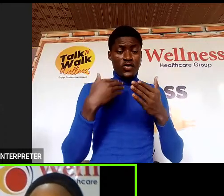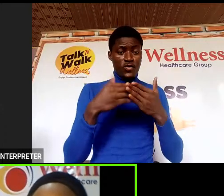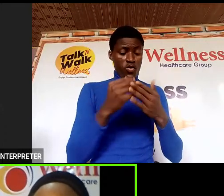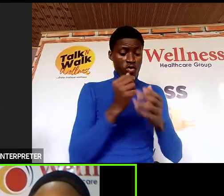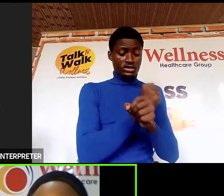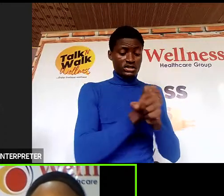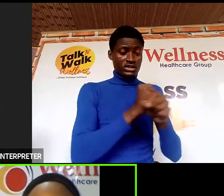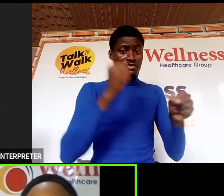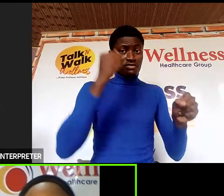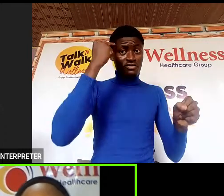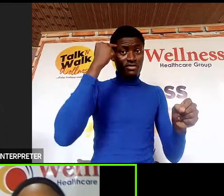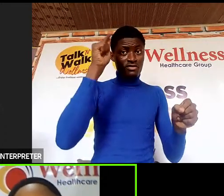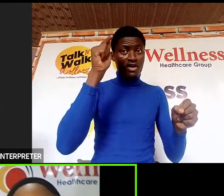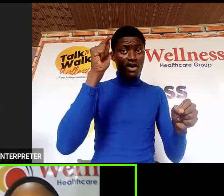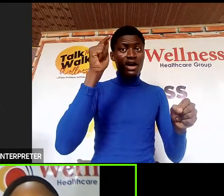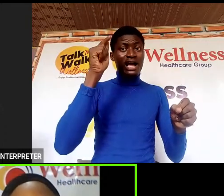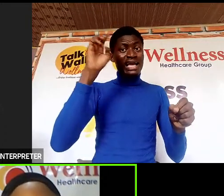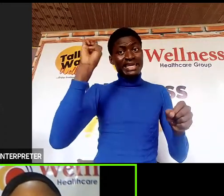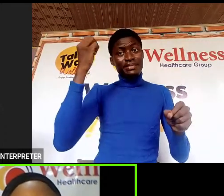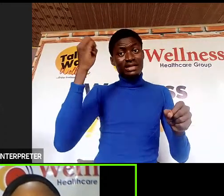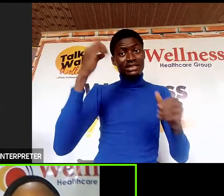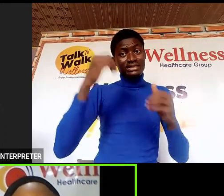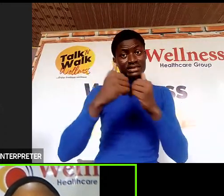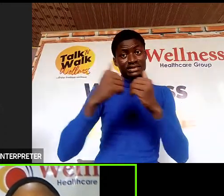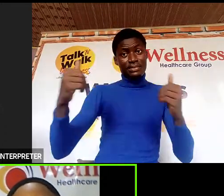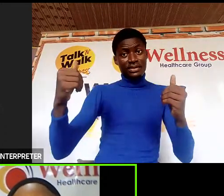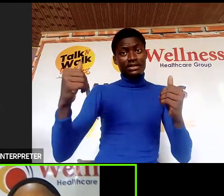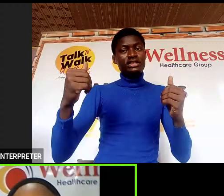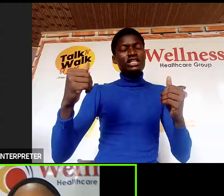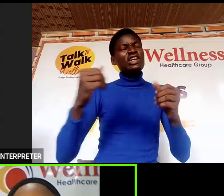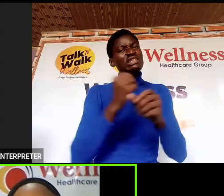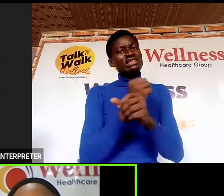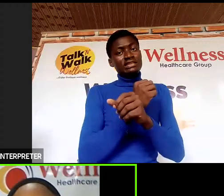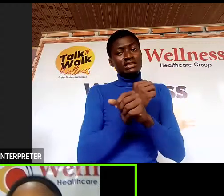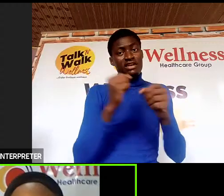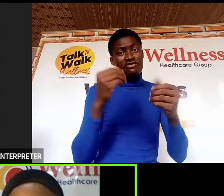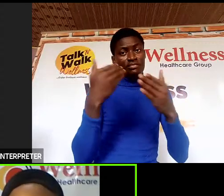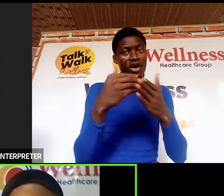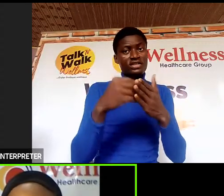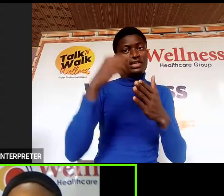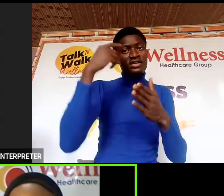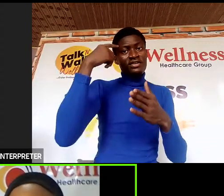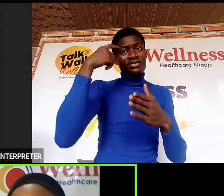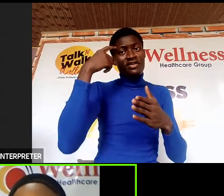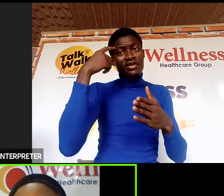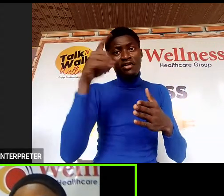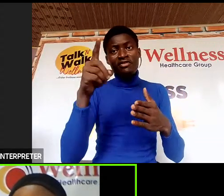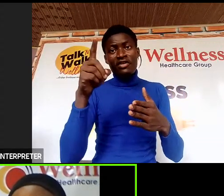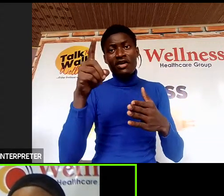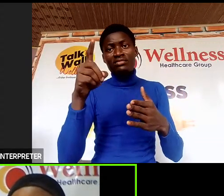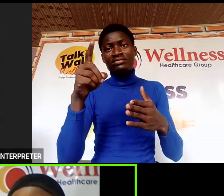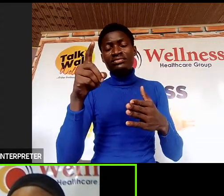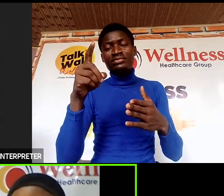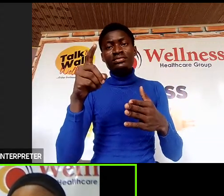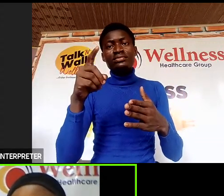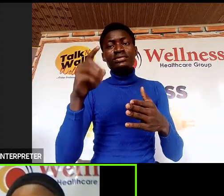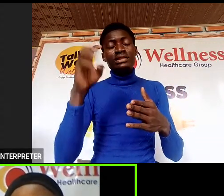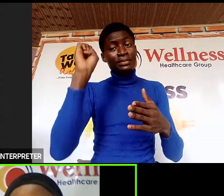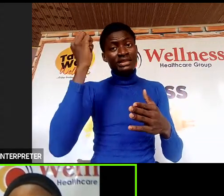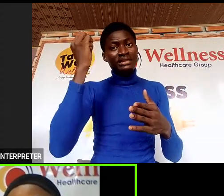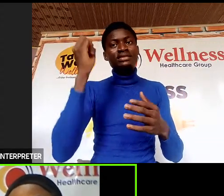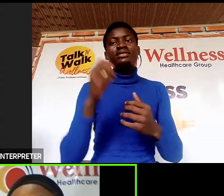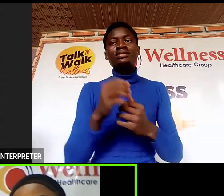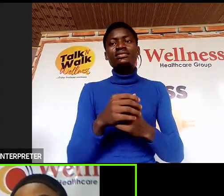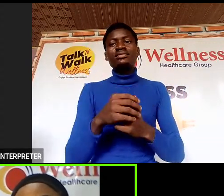to prescribe the when, you know, you said you once before NYC you're not aware that you should take something